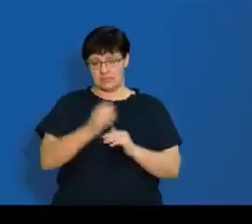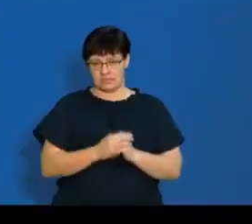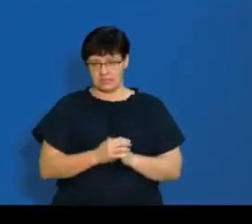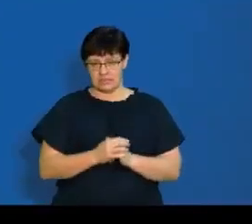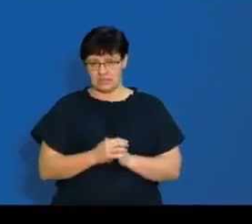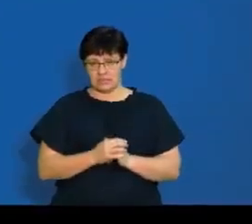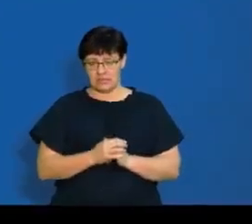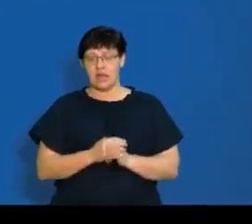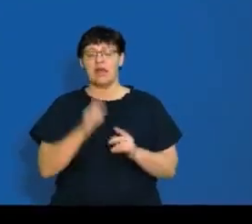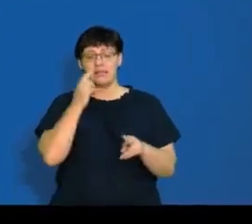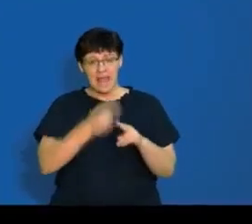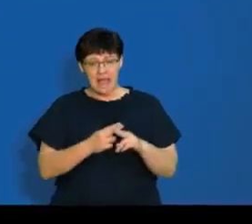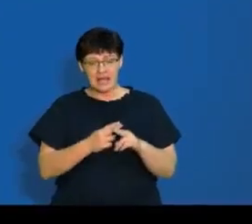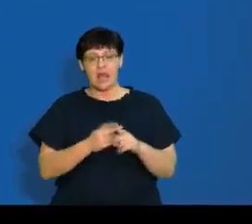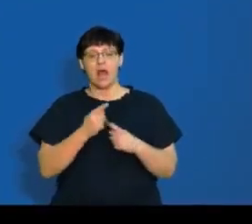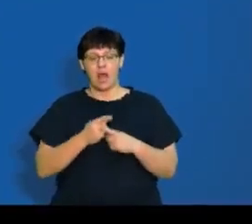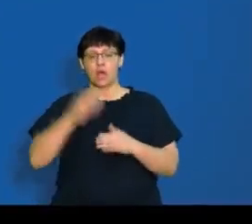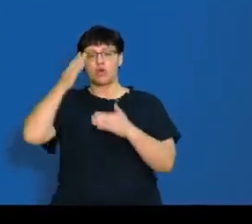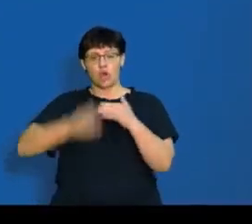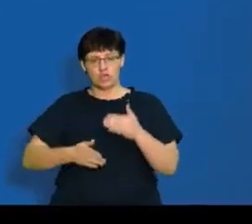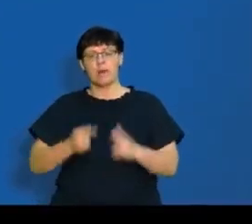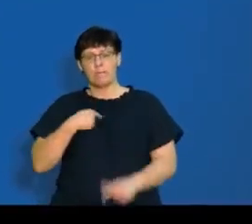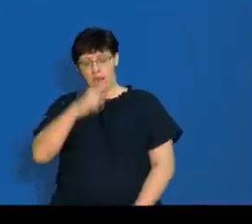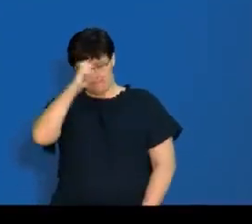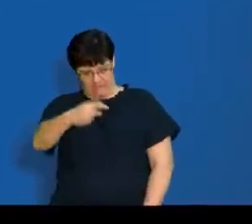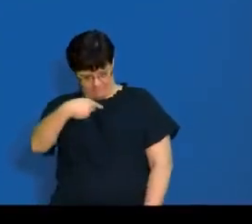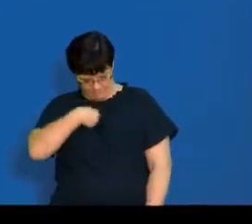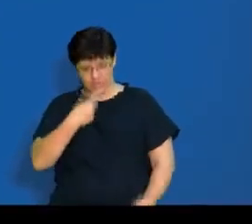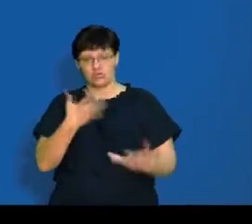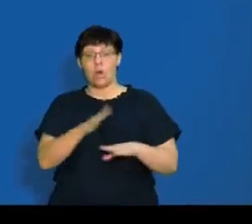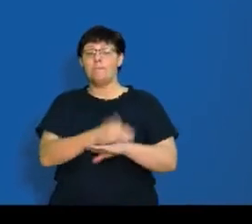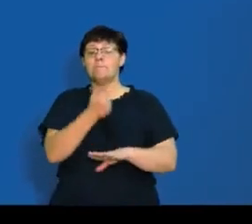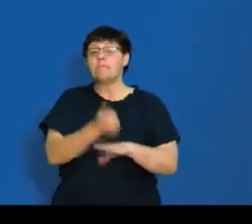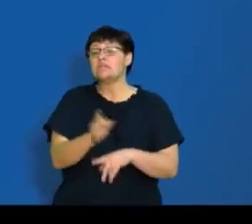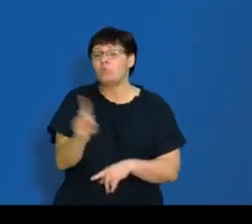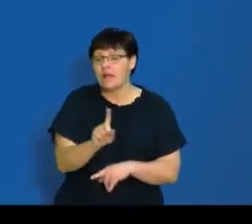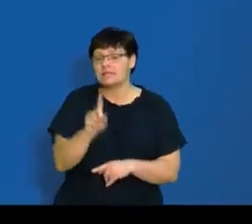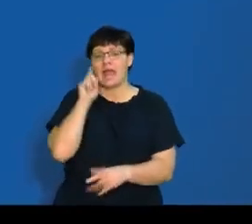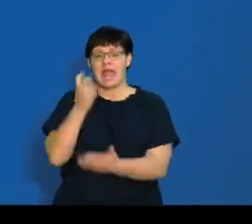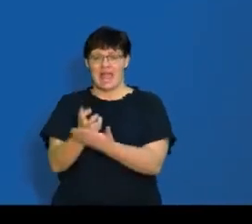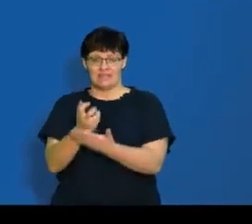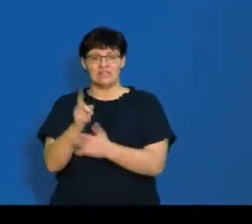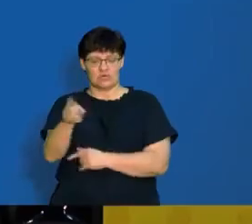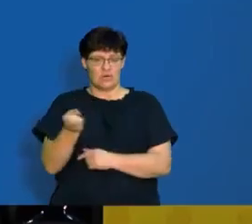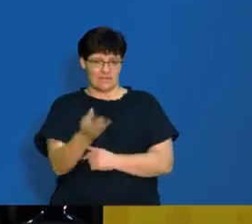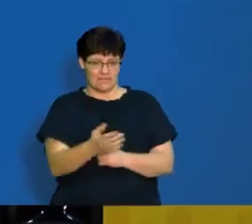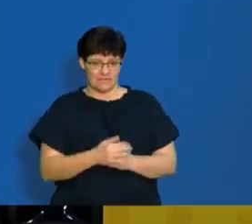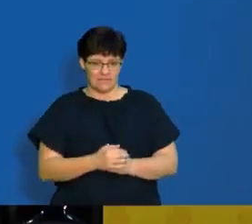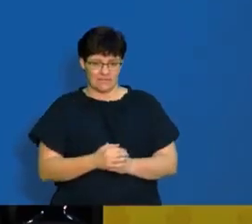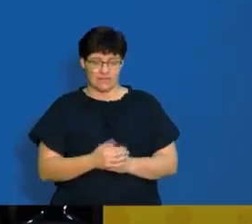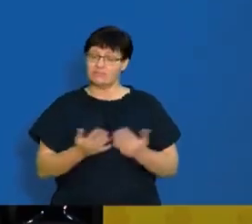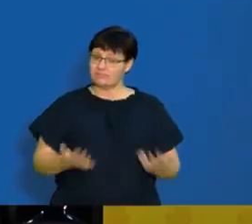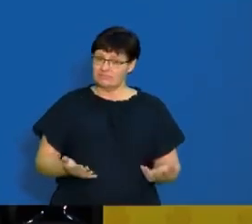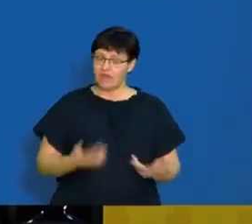And then you draw a convincing conclusion that will be based on the evidence that you will have given.